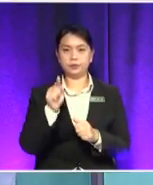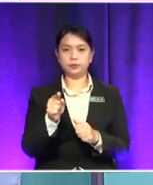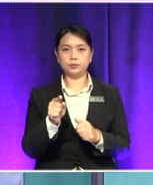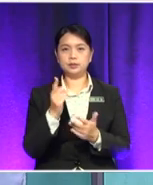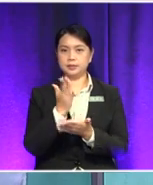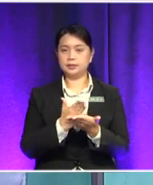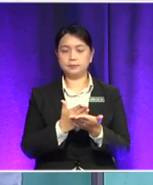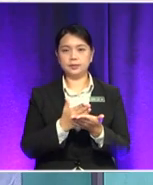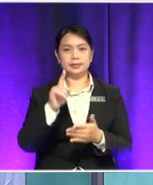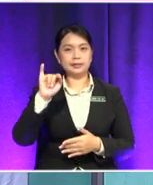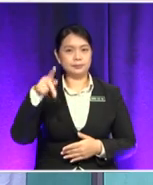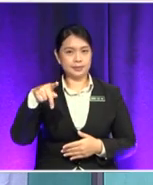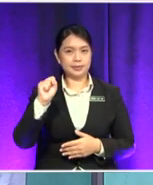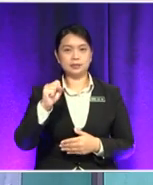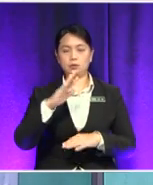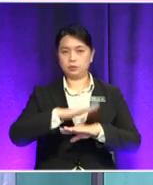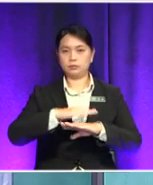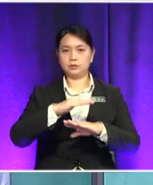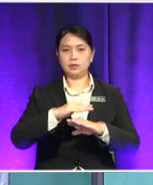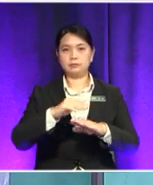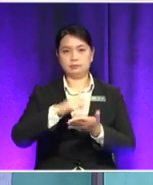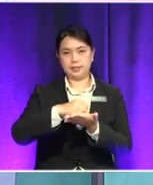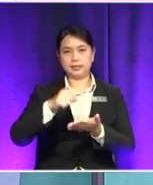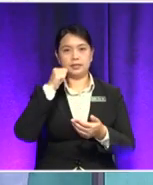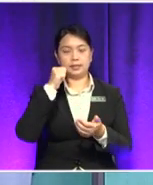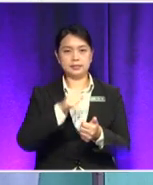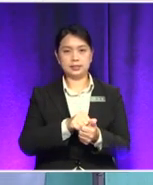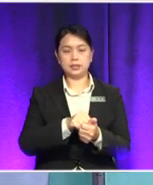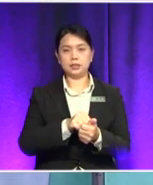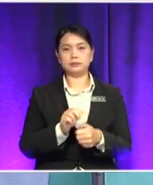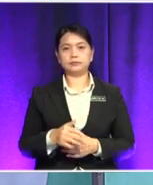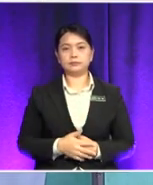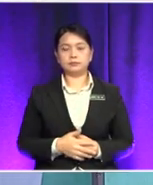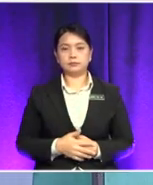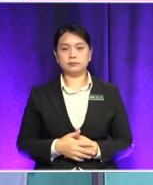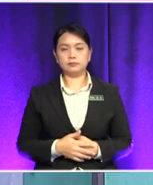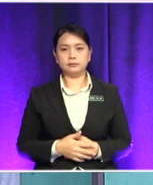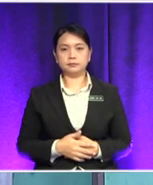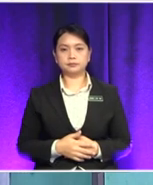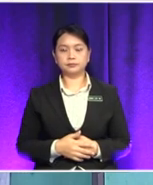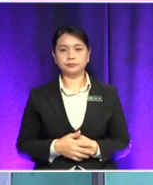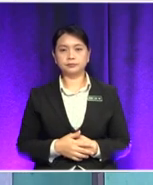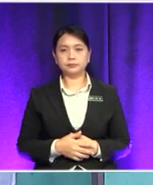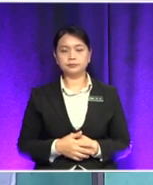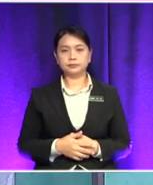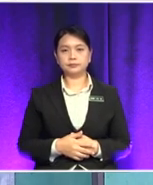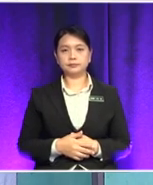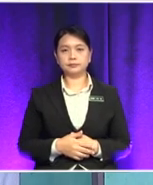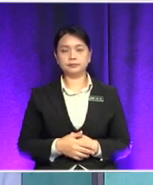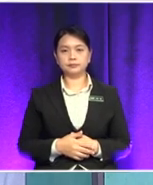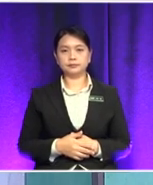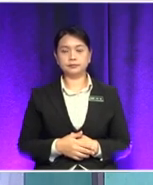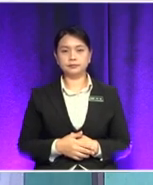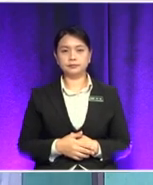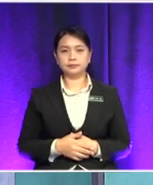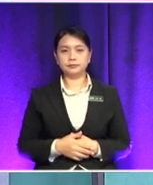our letter. Right. Okay, so for the first one, while they are writing, so maybe you can listen to me and I'll